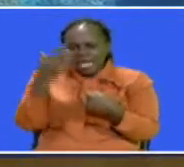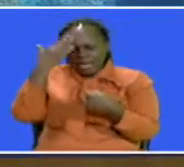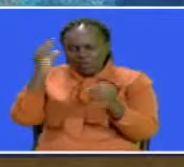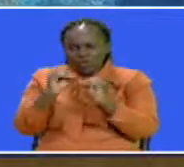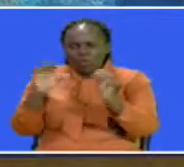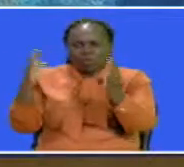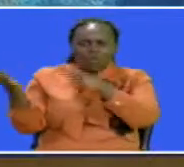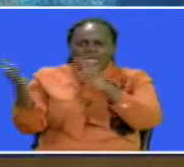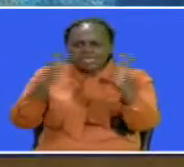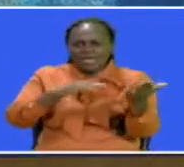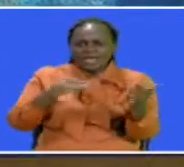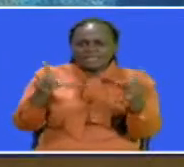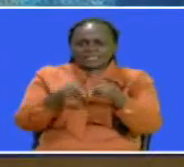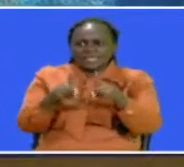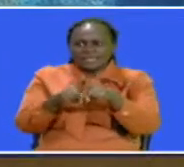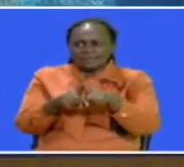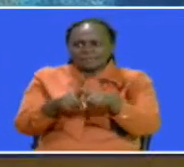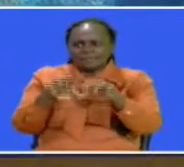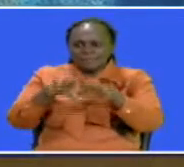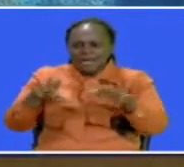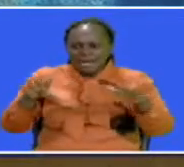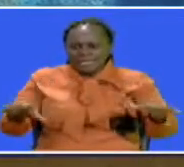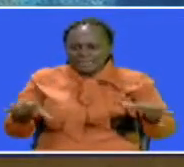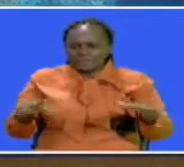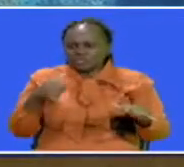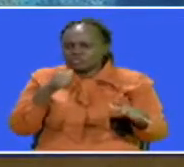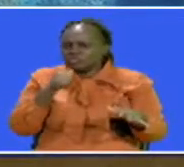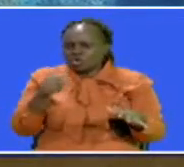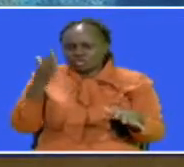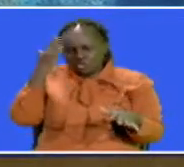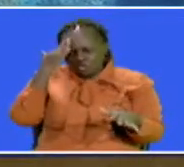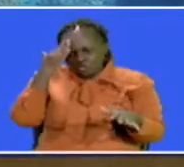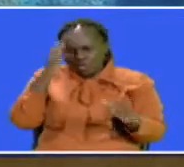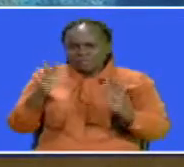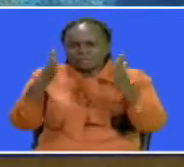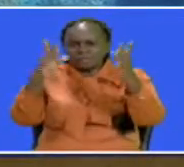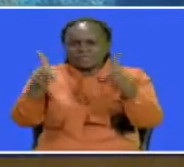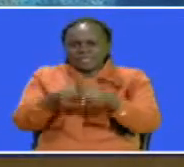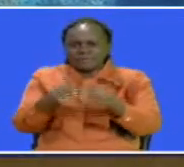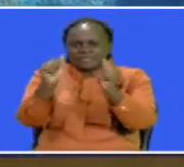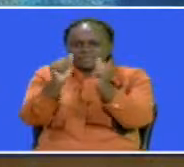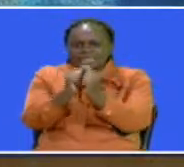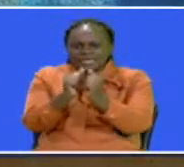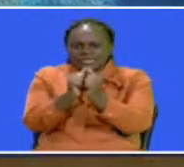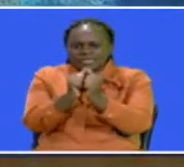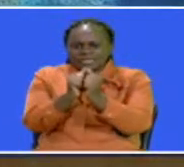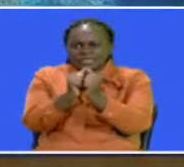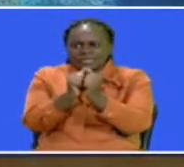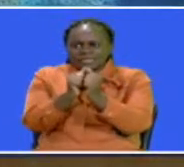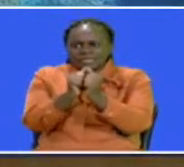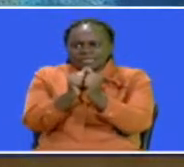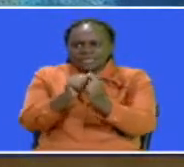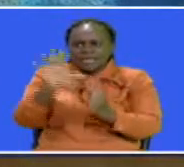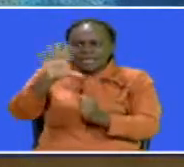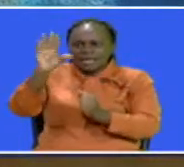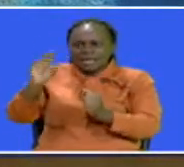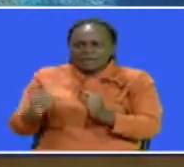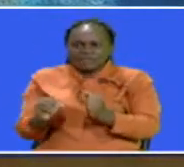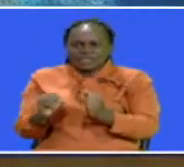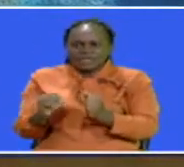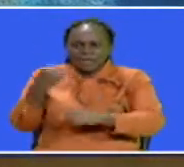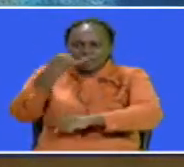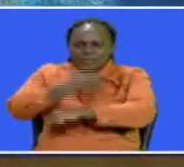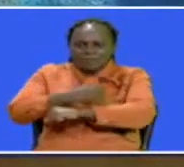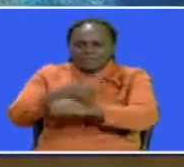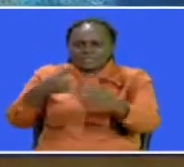weather patterns and volatile markets. Experts now say that attending events like the 10th Agritech Africa exhibition,